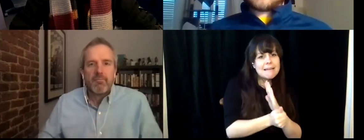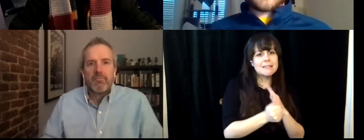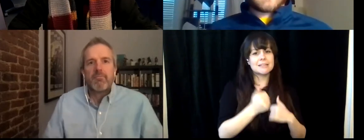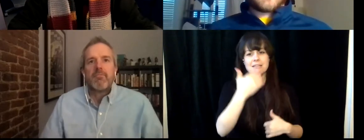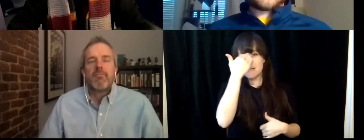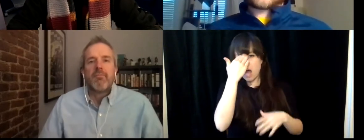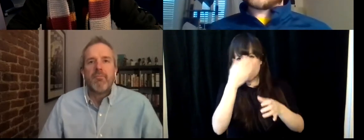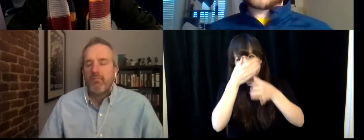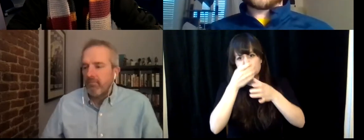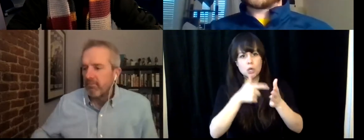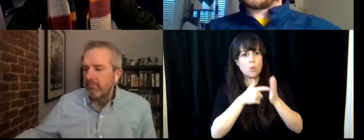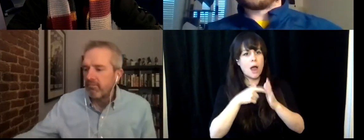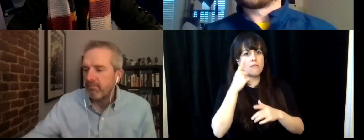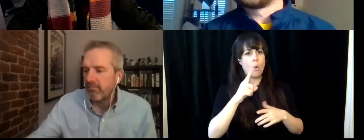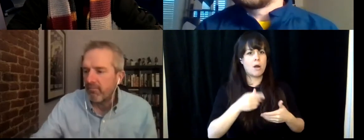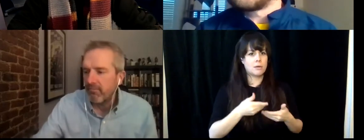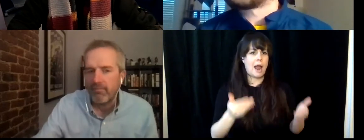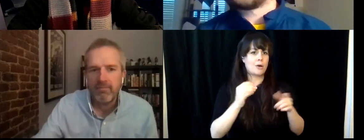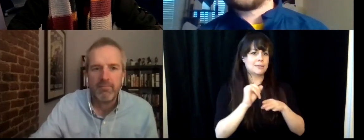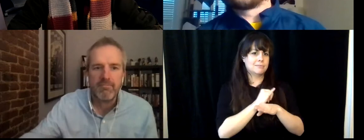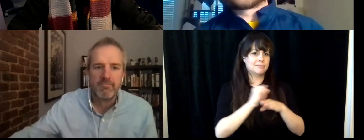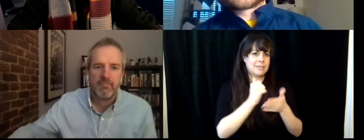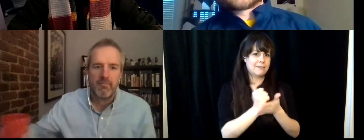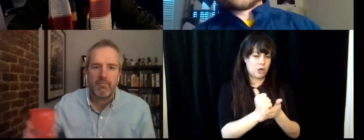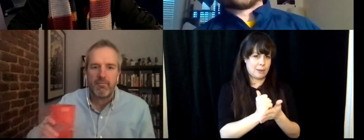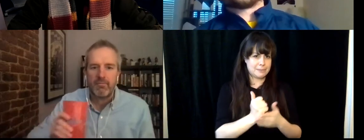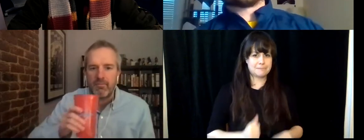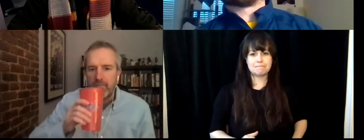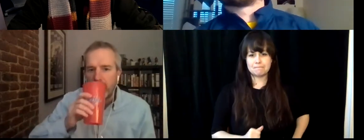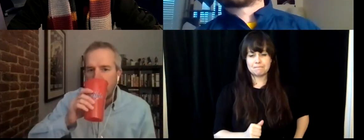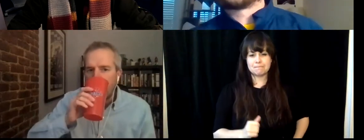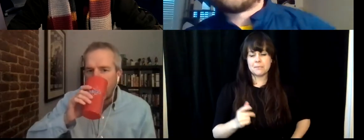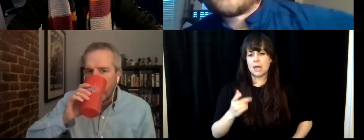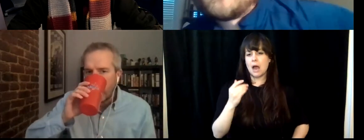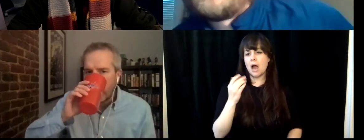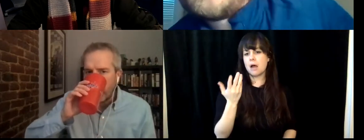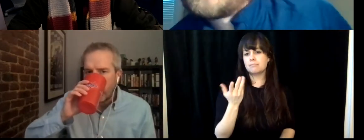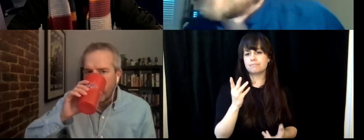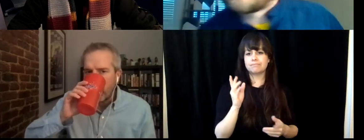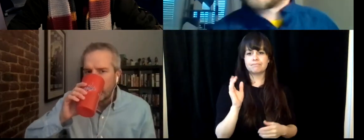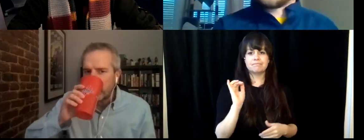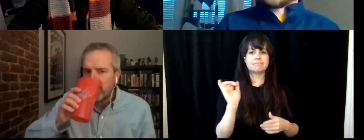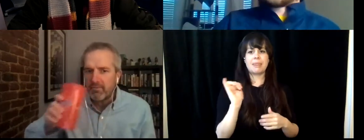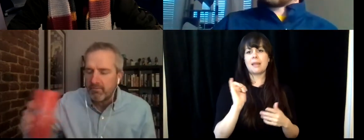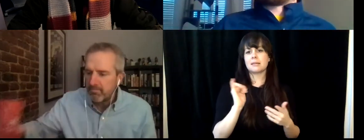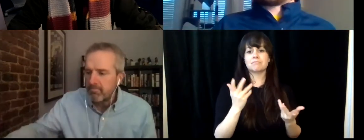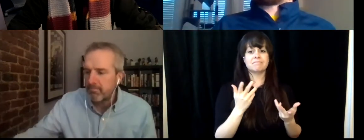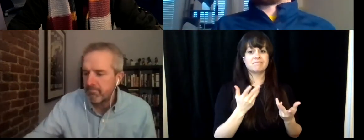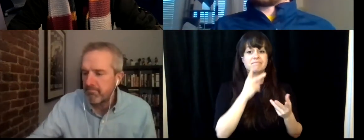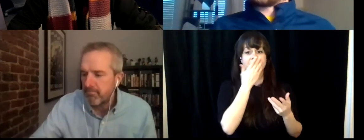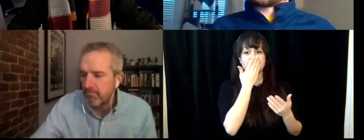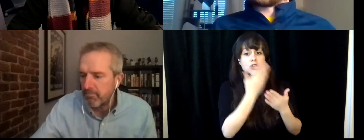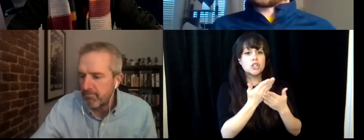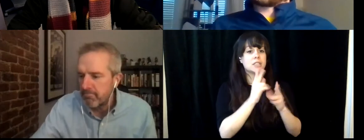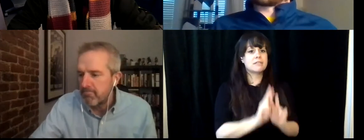of jobs in the gaming industry? So let's say, you know, what are some valuable like soft skills, you know,